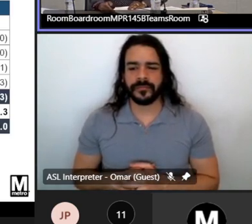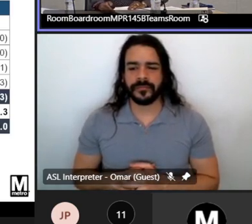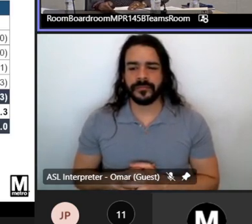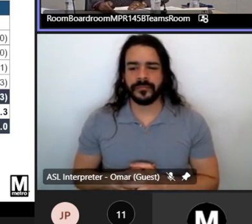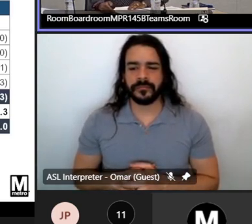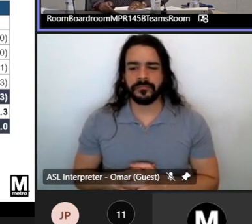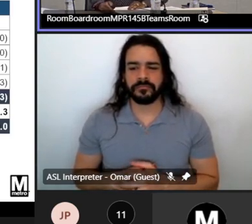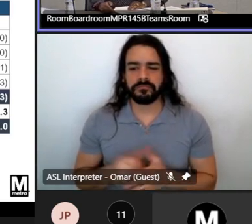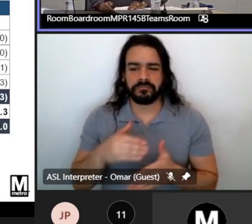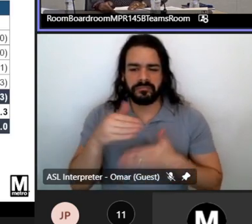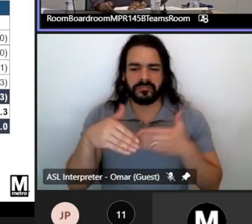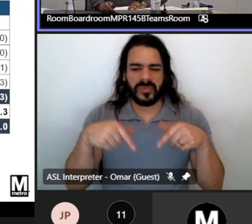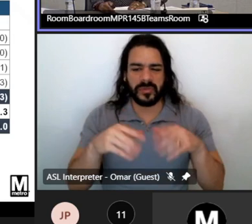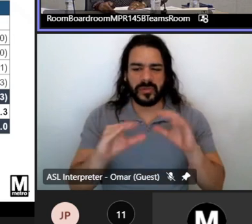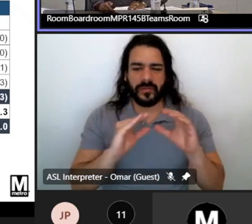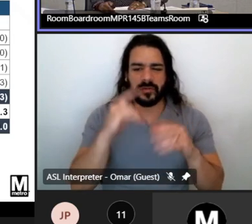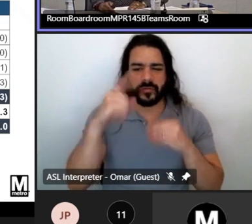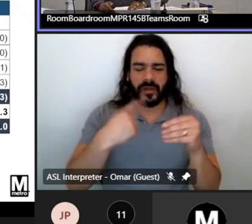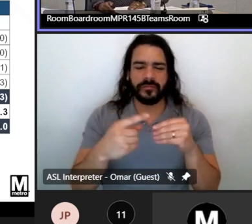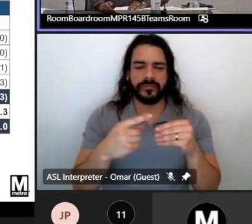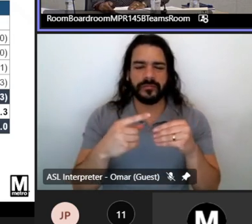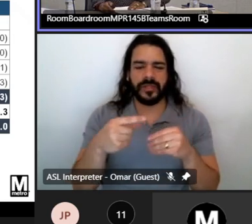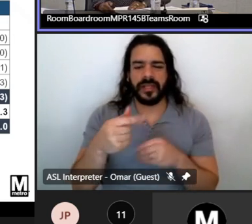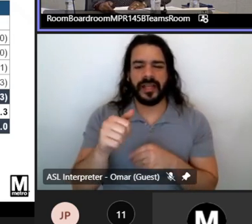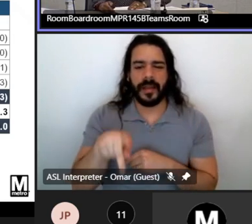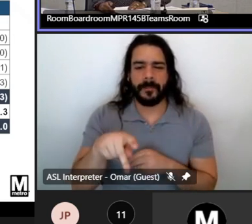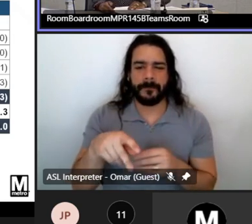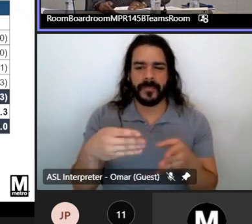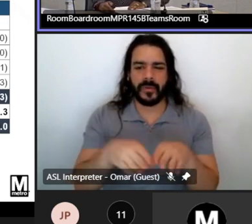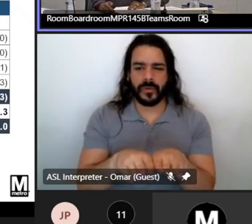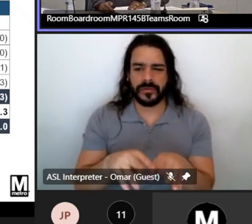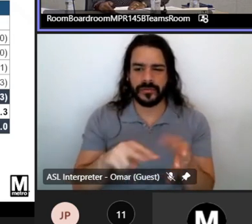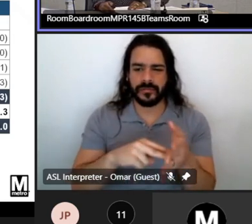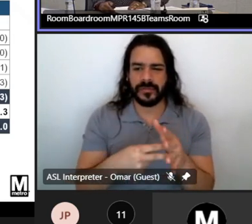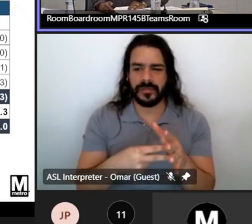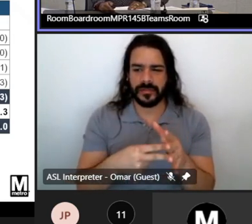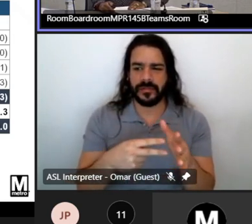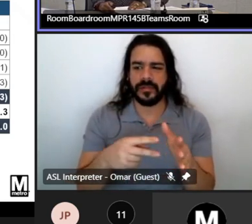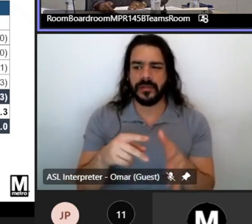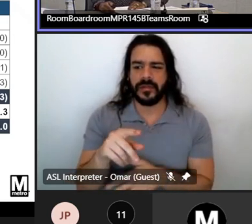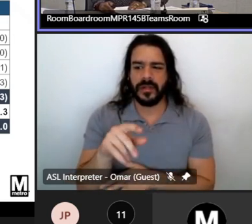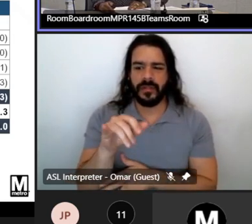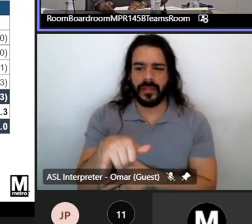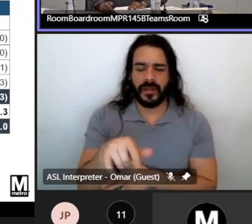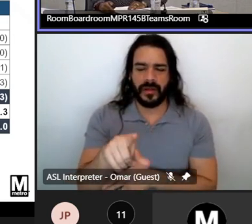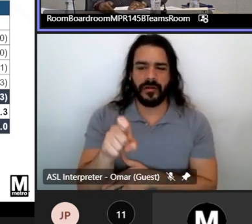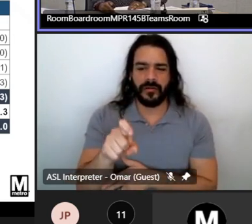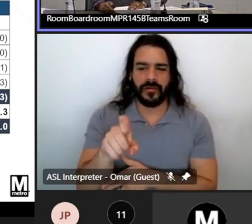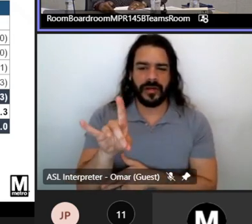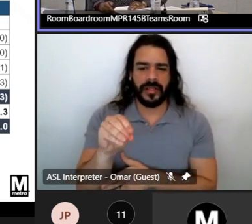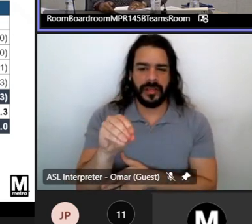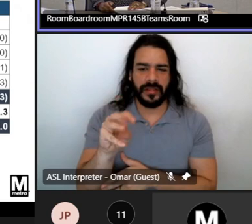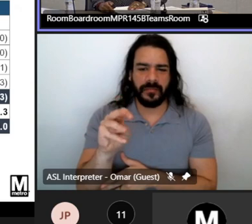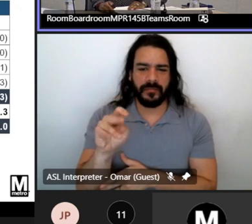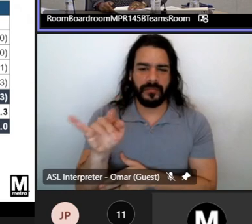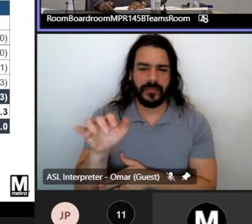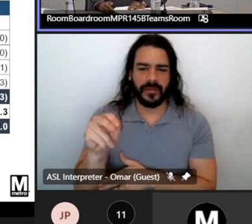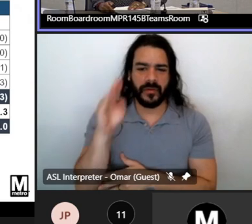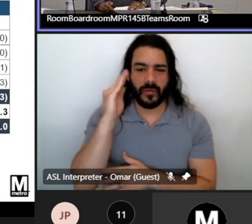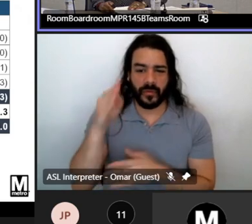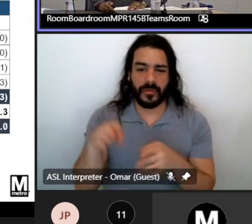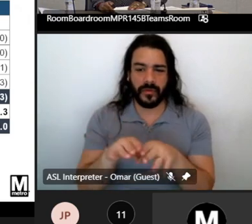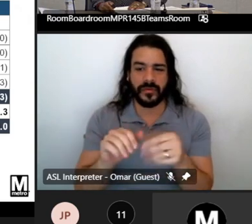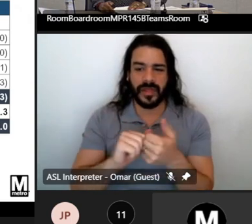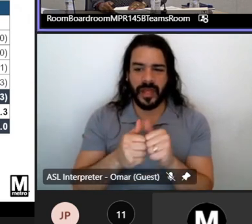To sum up the gap closure conversation, the anticipated $184 million operating funding gap will be closed